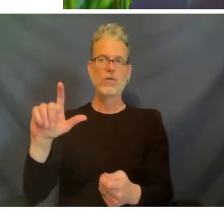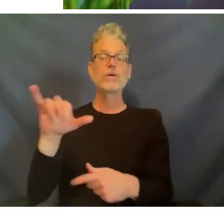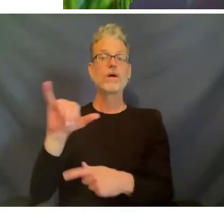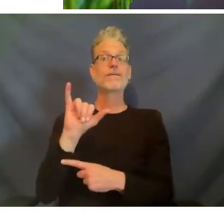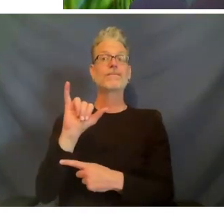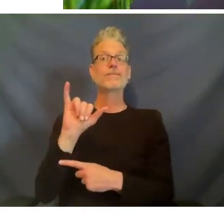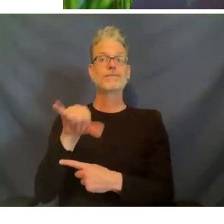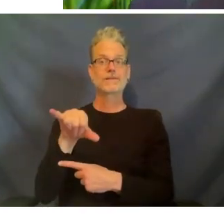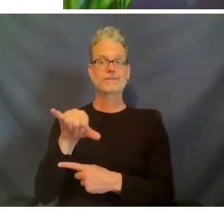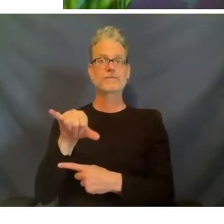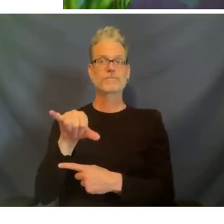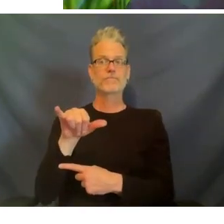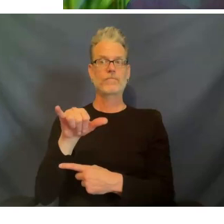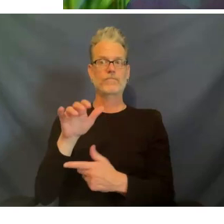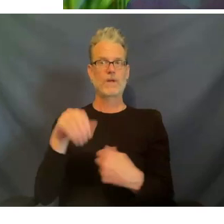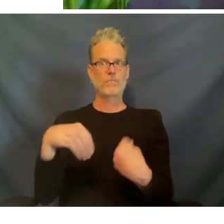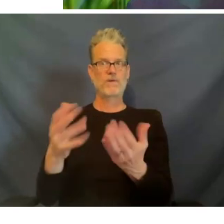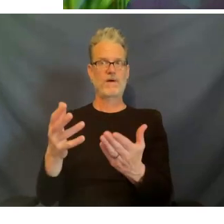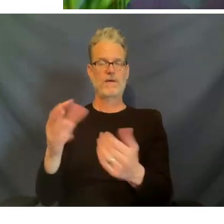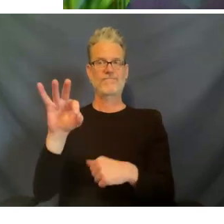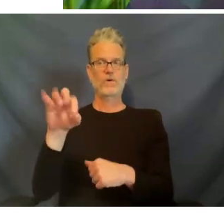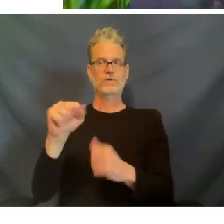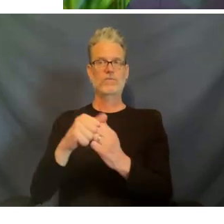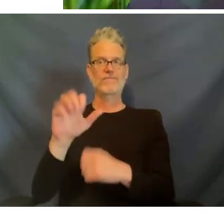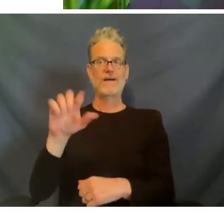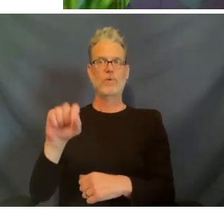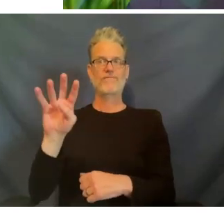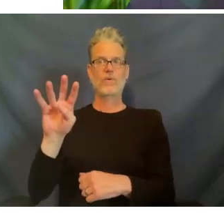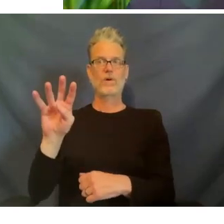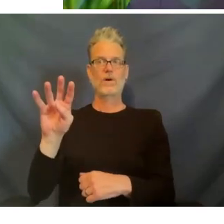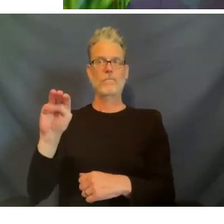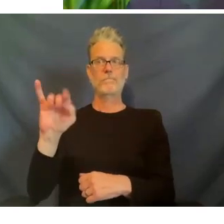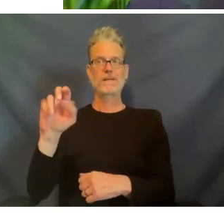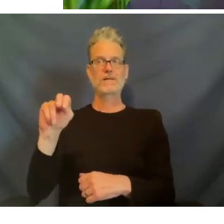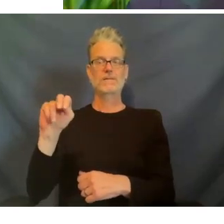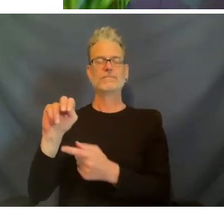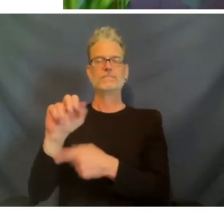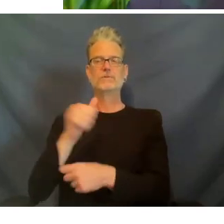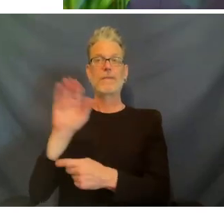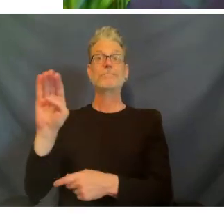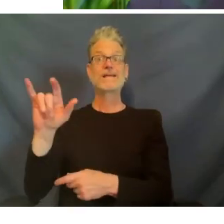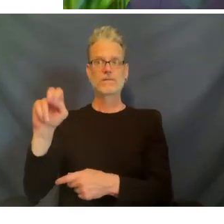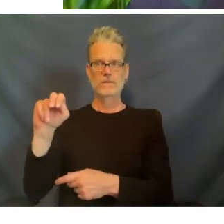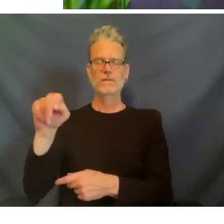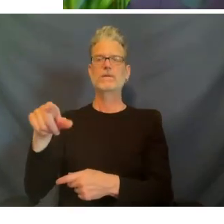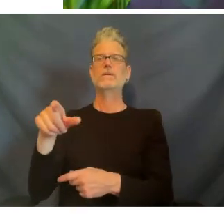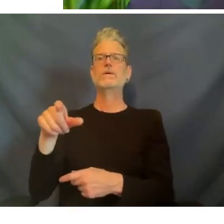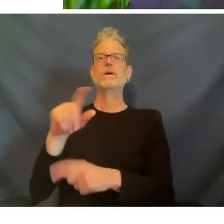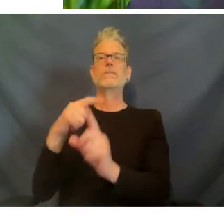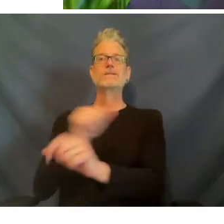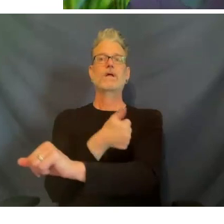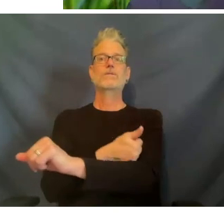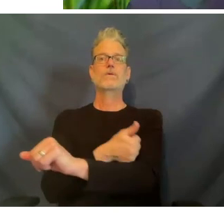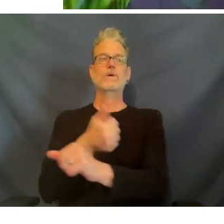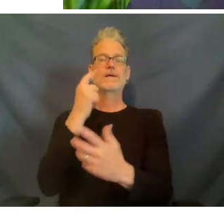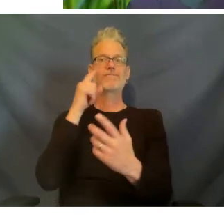Bill provided the Forest Service with 5.4 million, roughly 5.4 billion, and the authority to tackle some of the most pressing